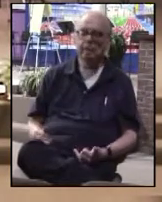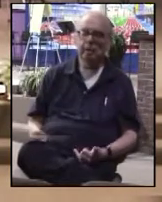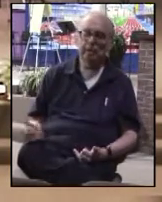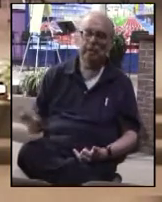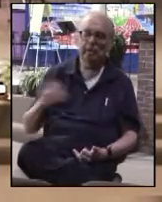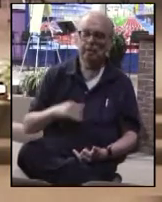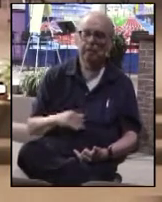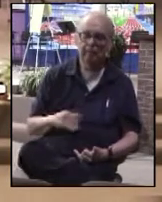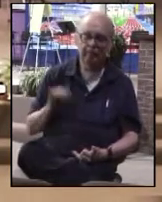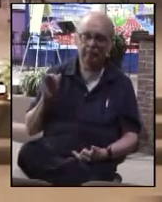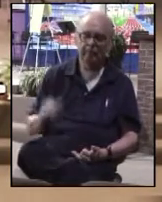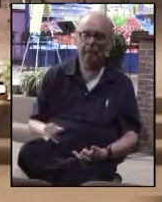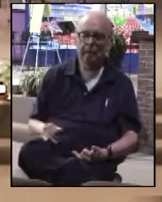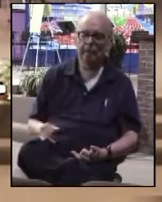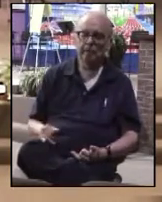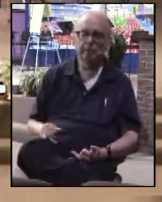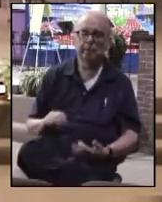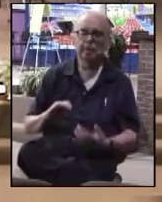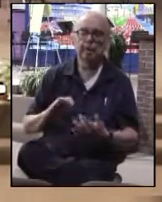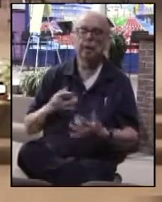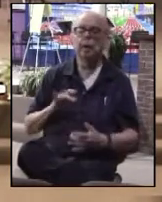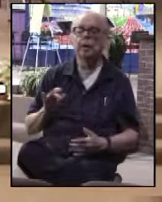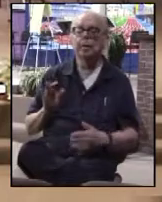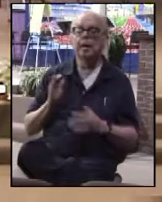tonight and I'm still gonna hurt my back